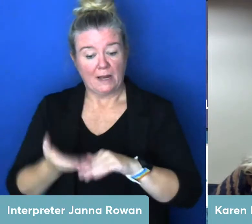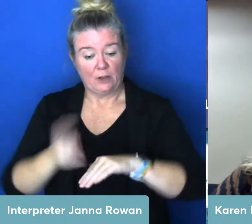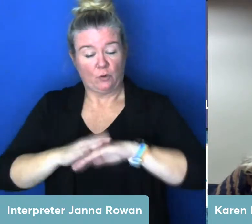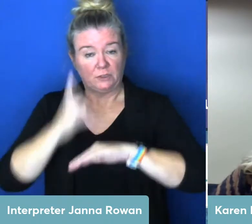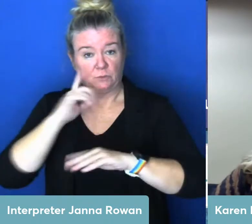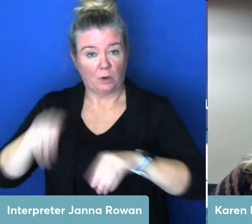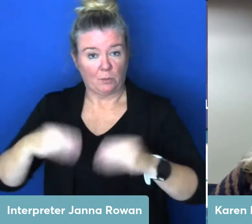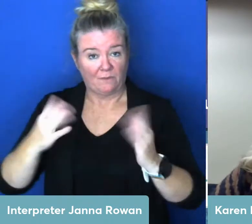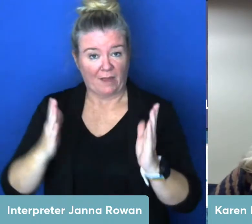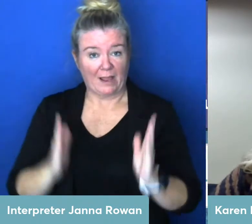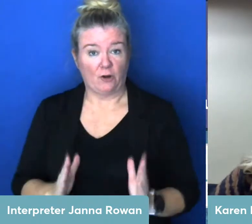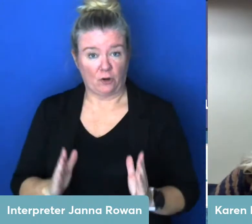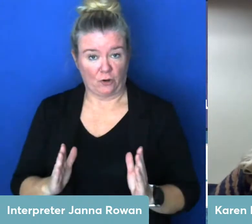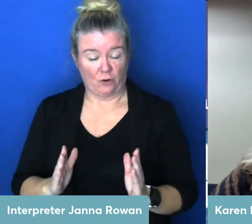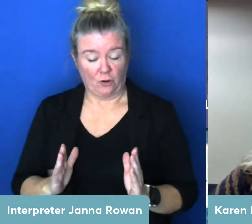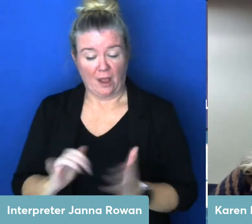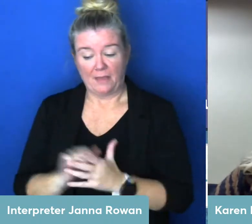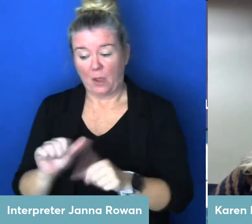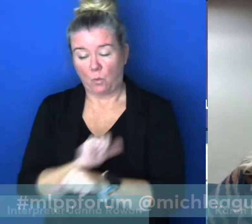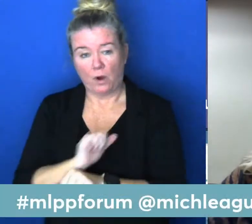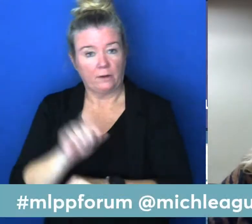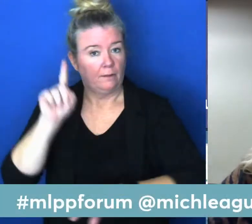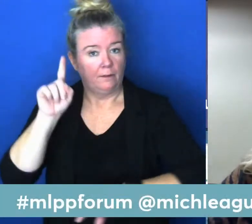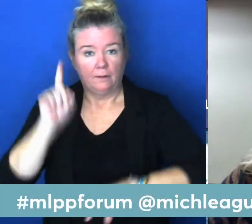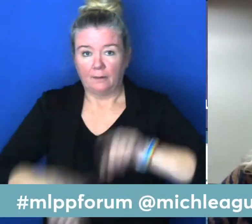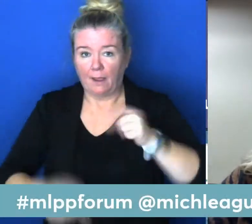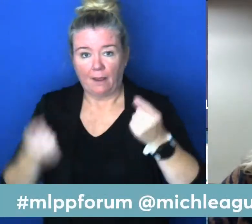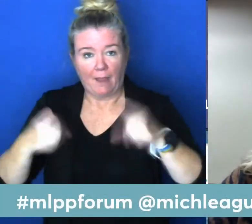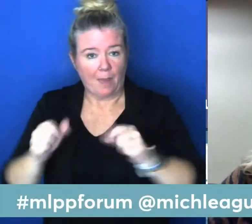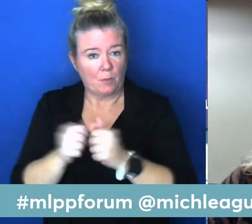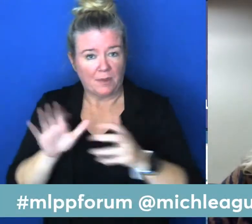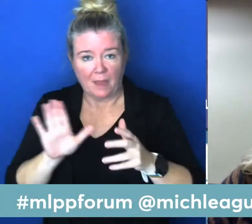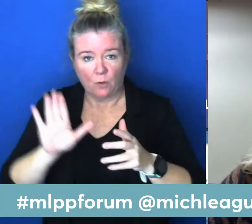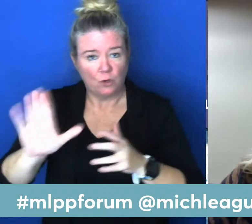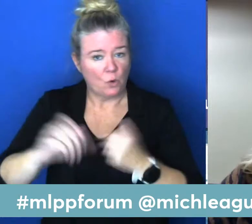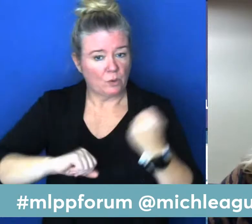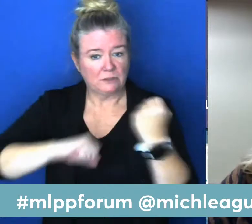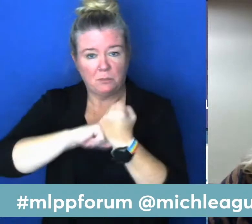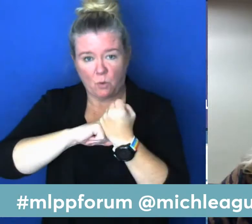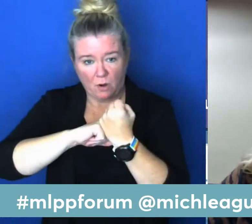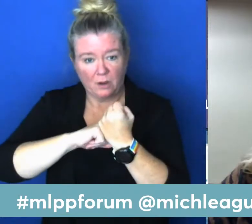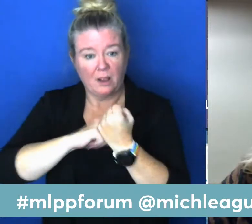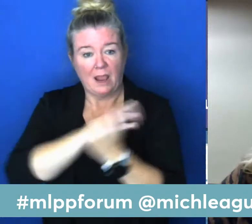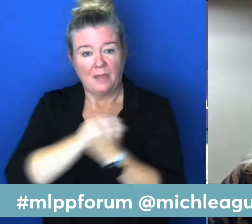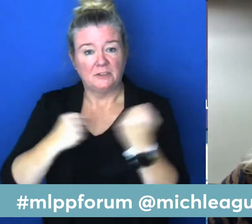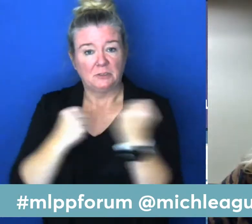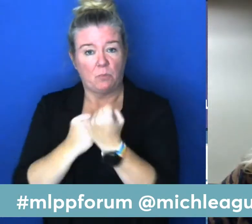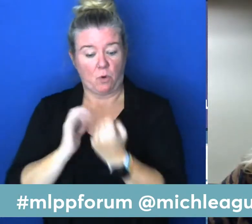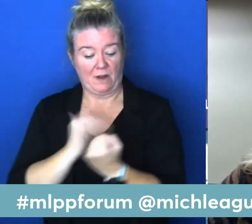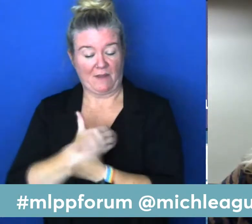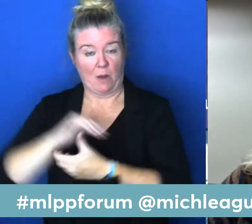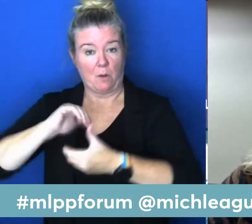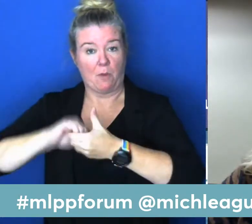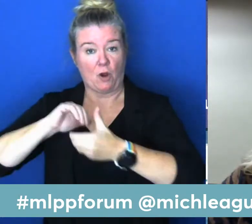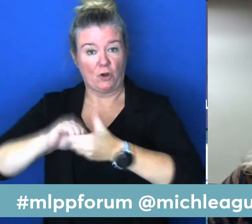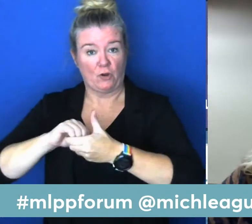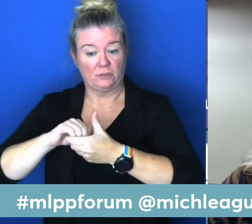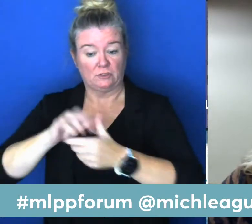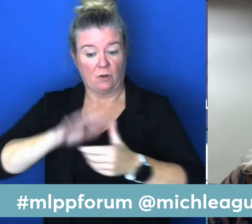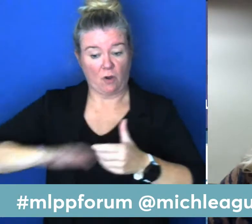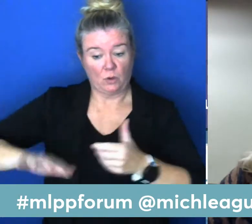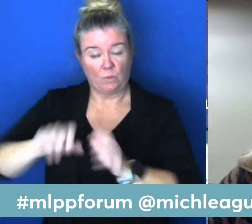providers. This work could not have happened without your support and the support of our partners around the